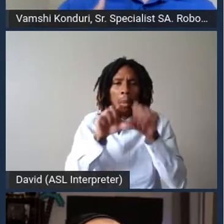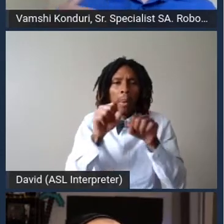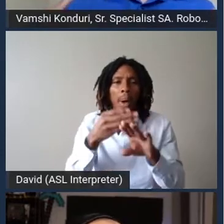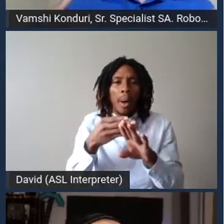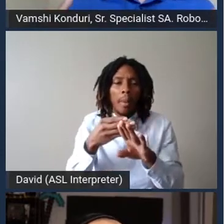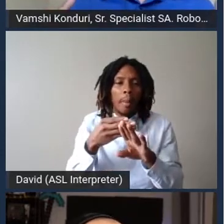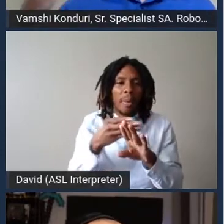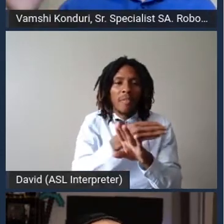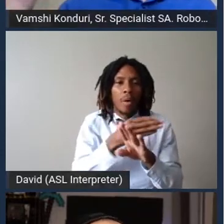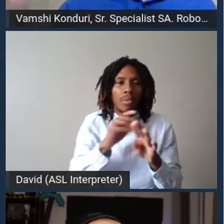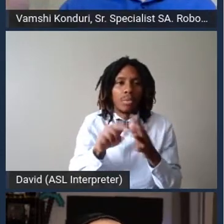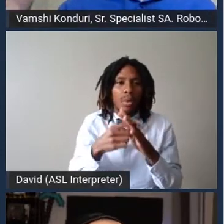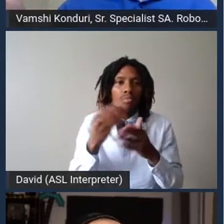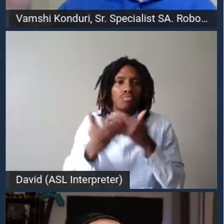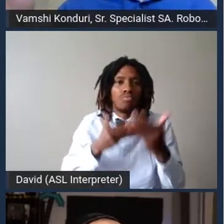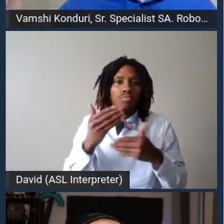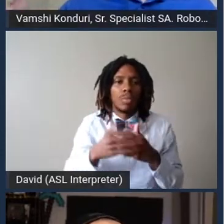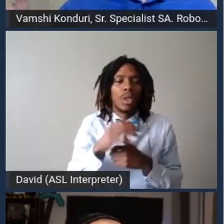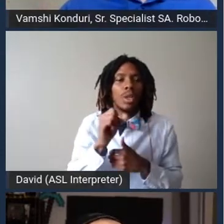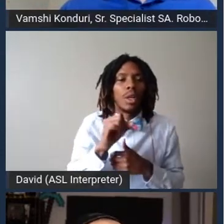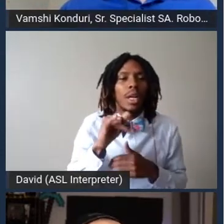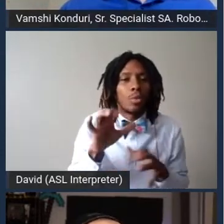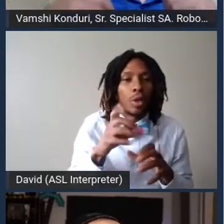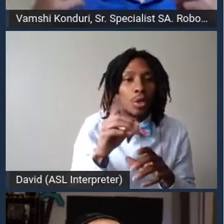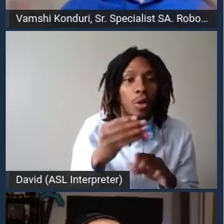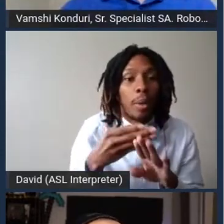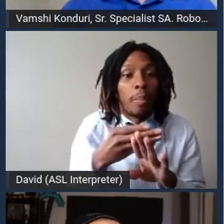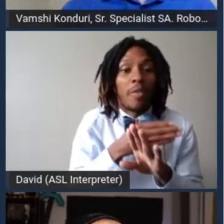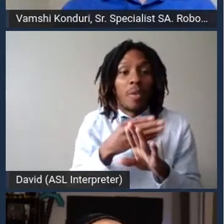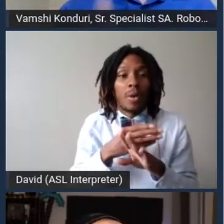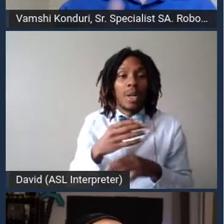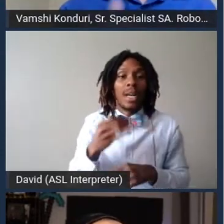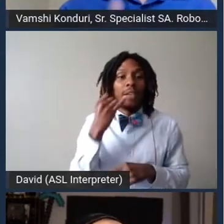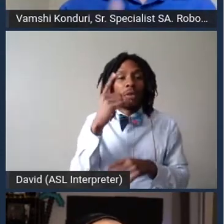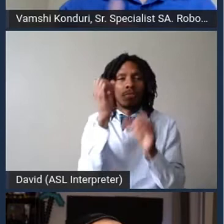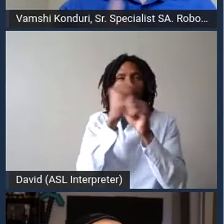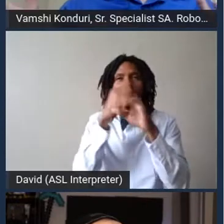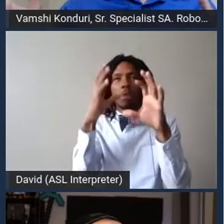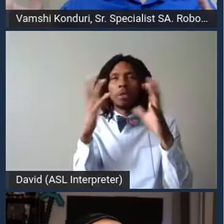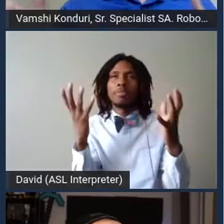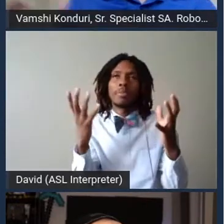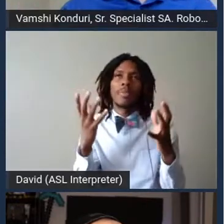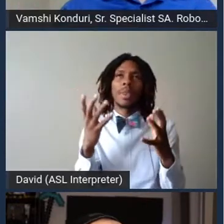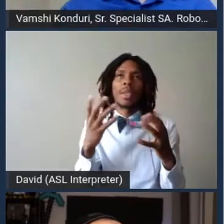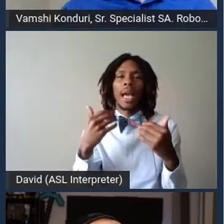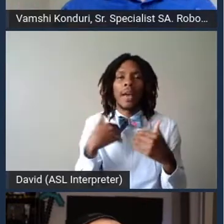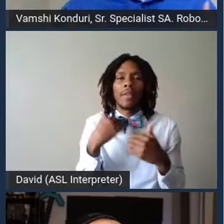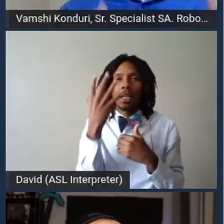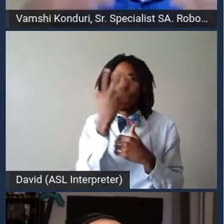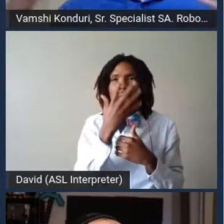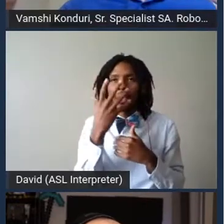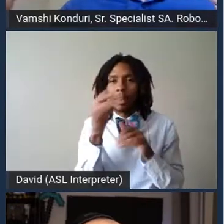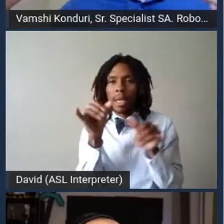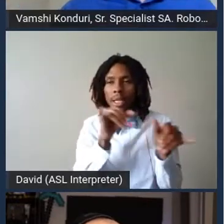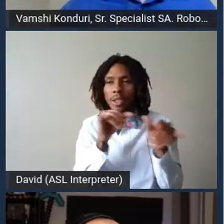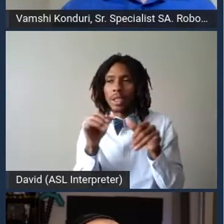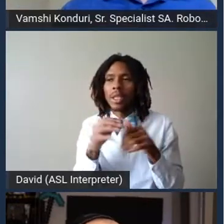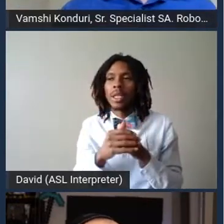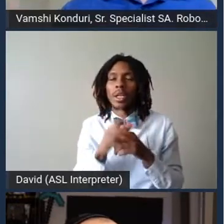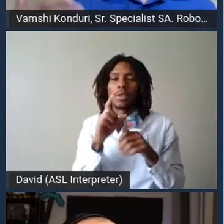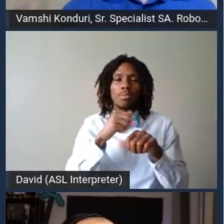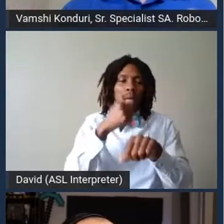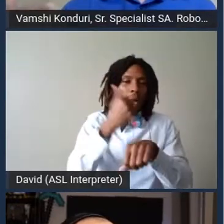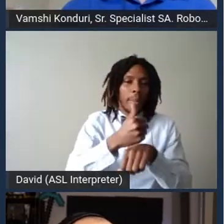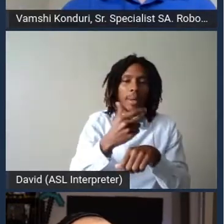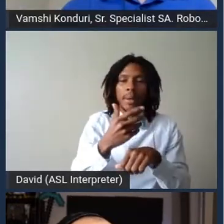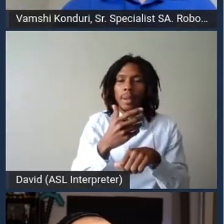QA. So that's what they used to do beforehand. Now, if you can imagine, you've got in simulation world, you've